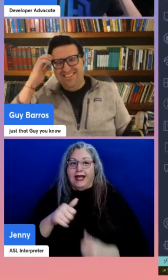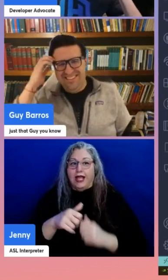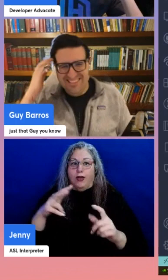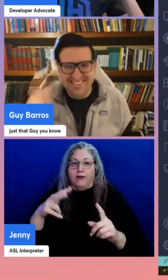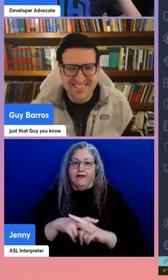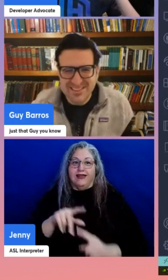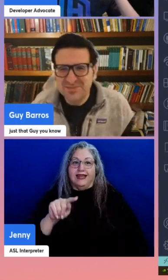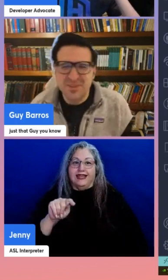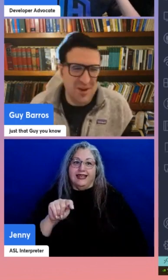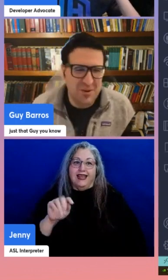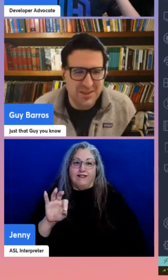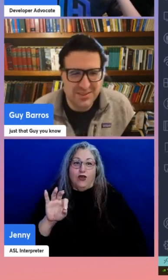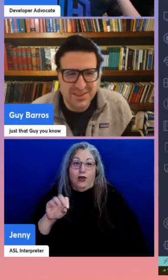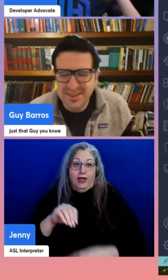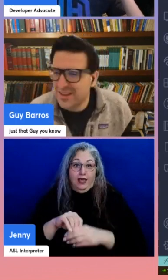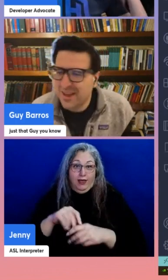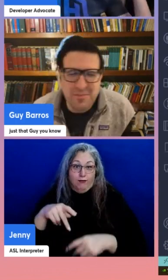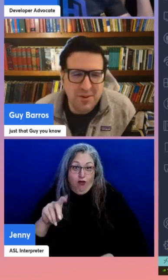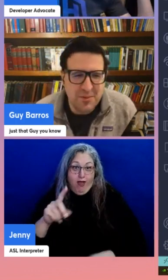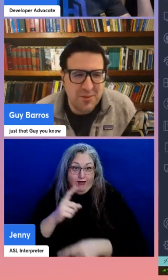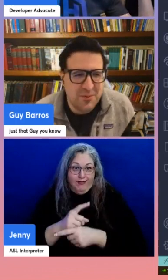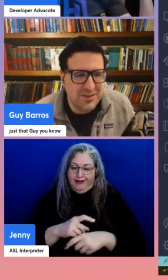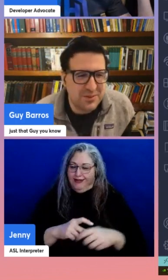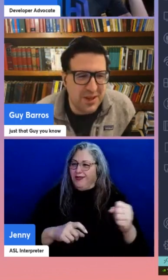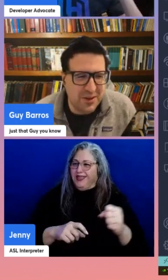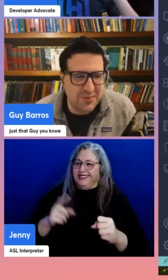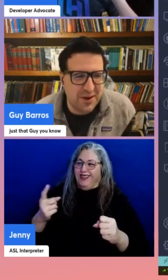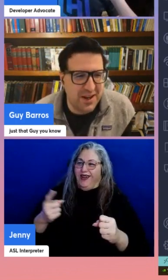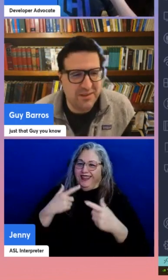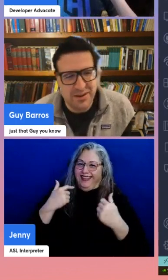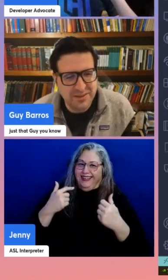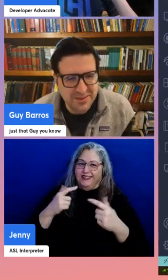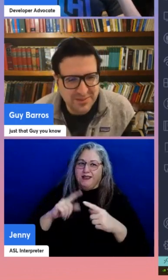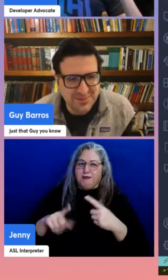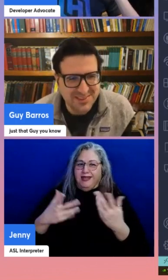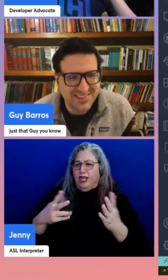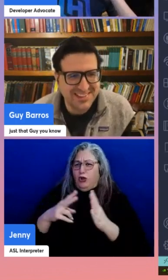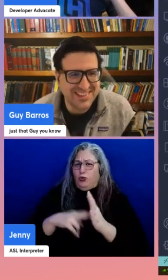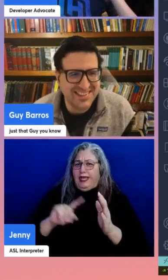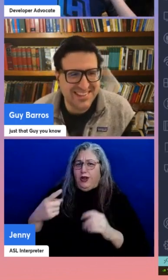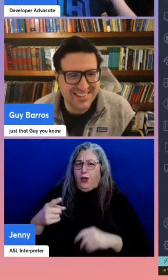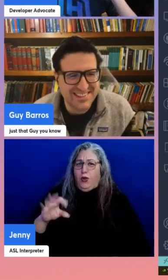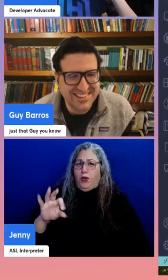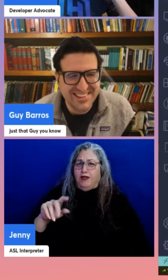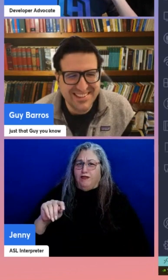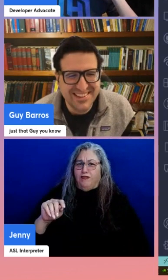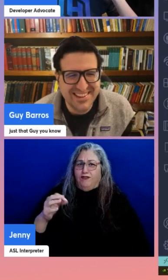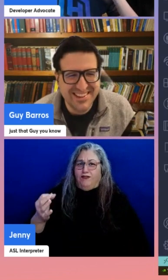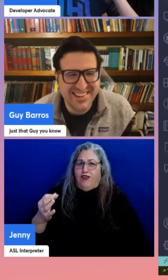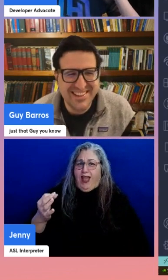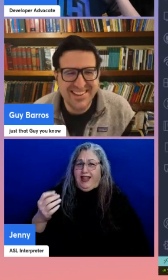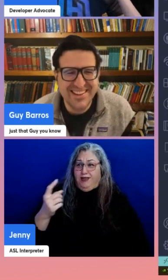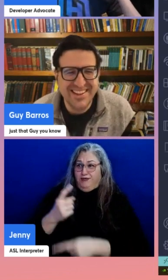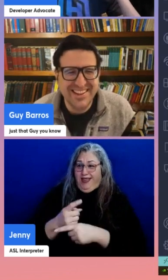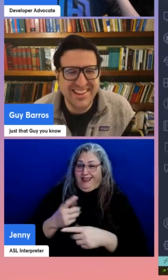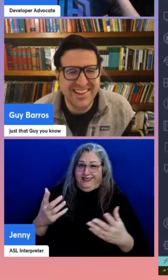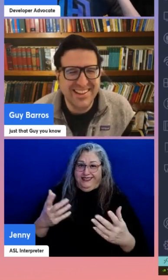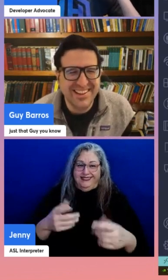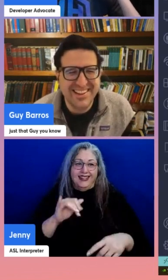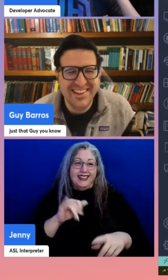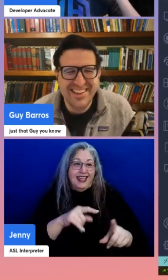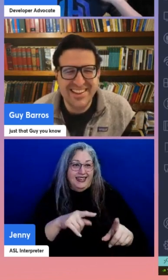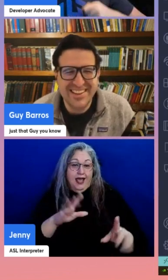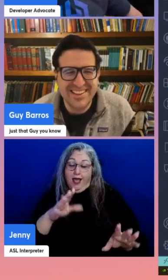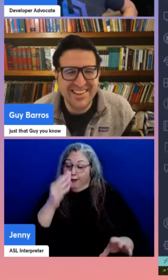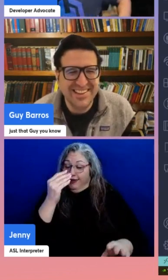production, right? Always. I mean, what's a read-only Friday, right? Read-only Friday, that's that. I tell you,